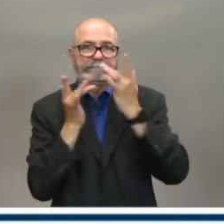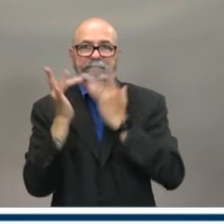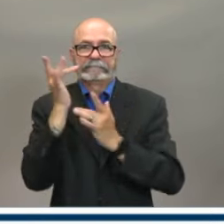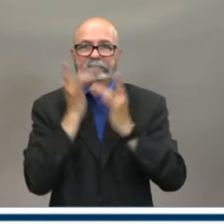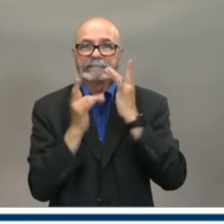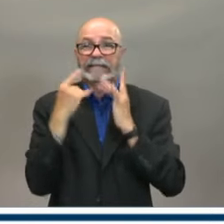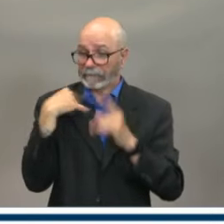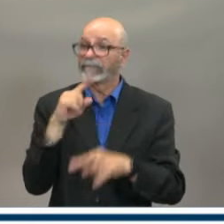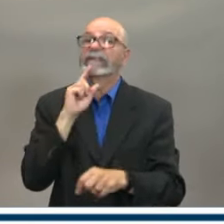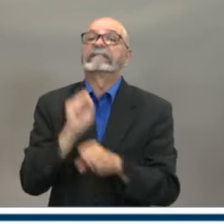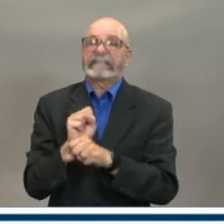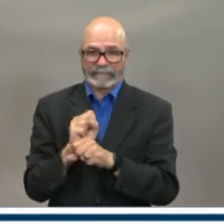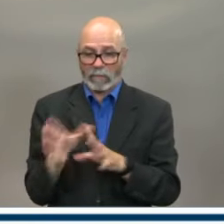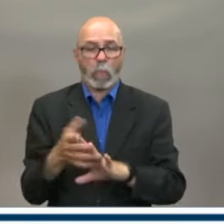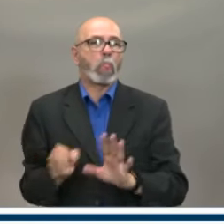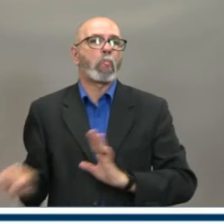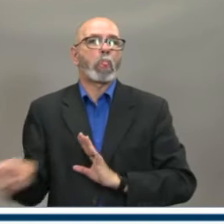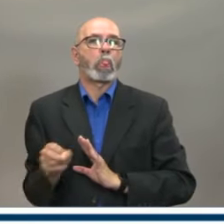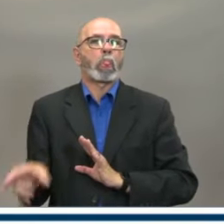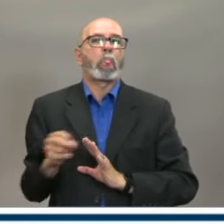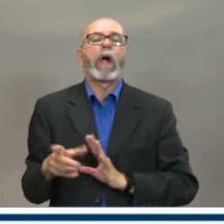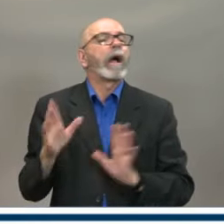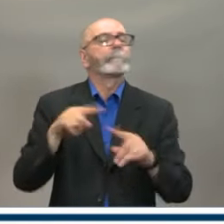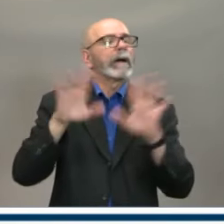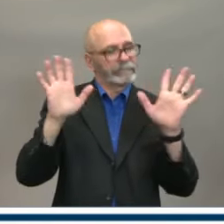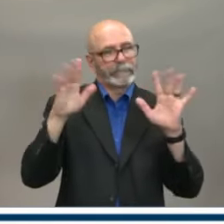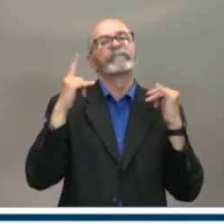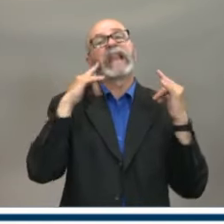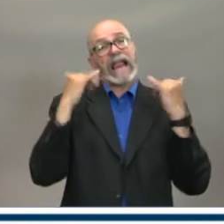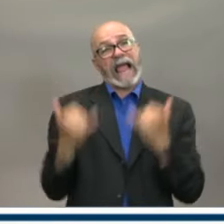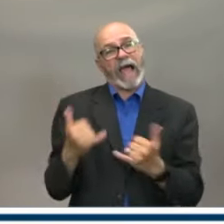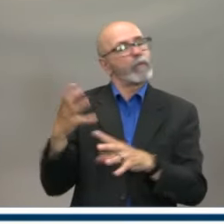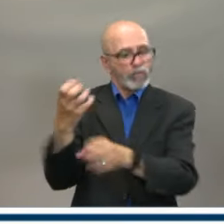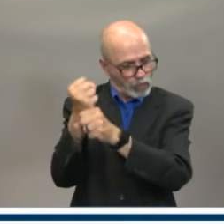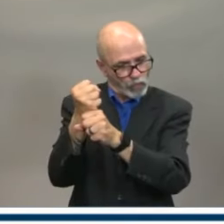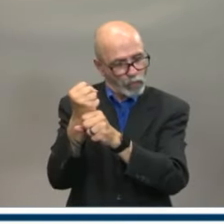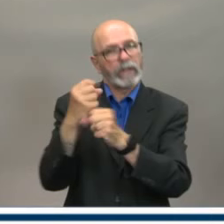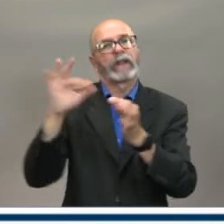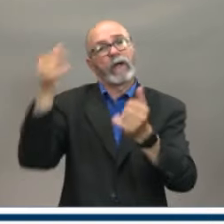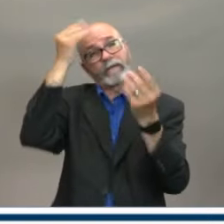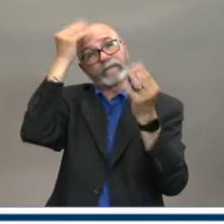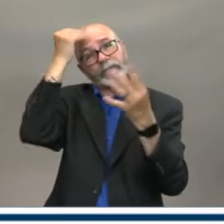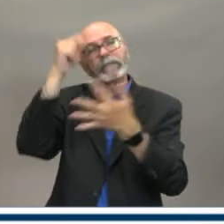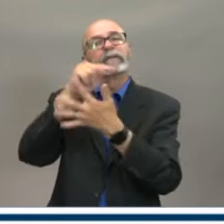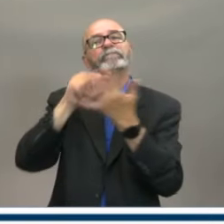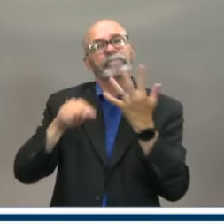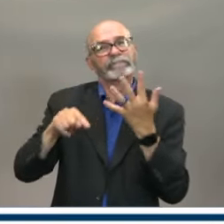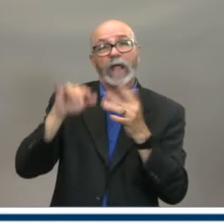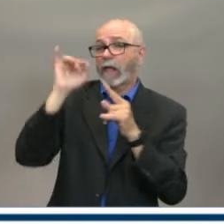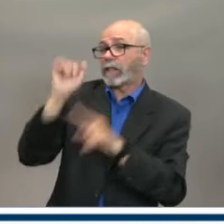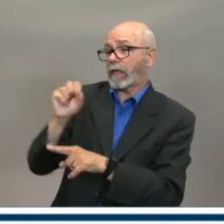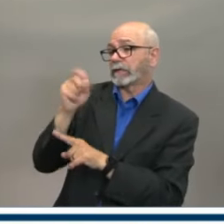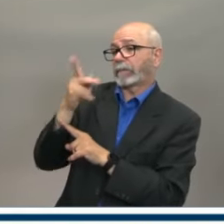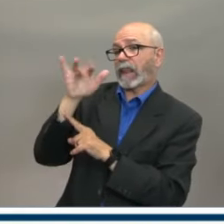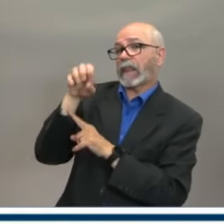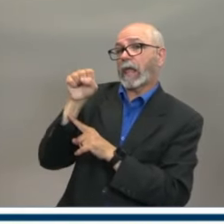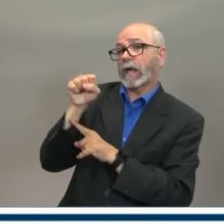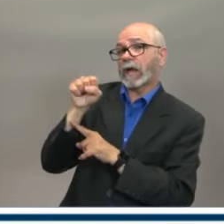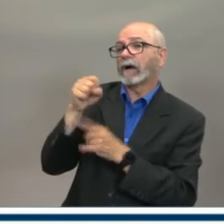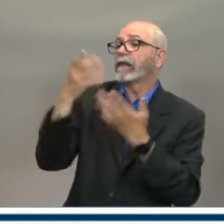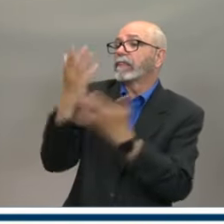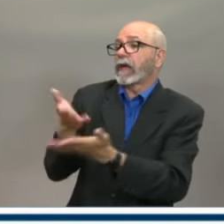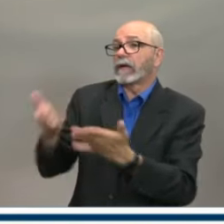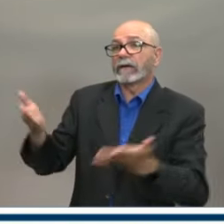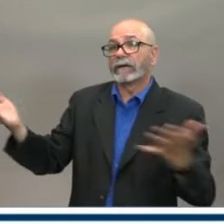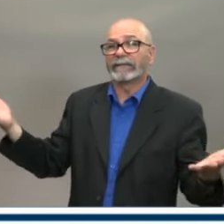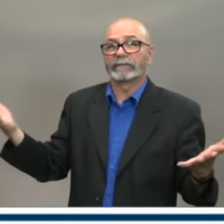they're asking to hang on to those right now while they explore options with the supplier, but also explore options of how those could